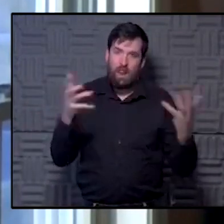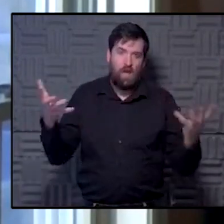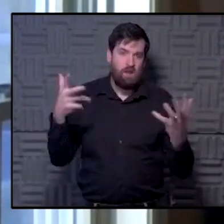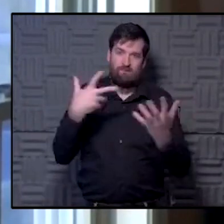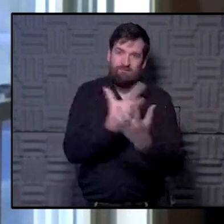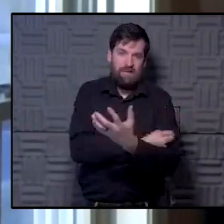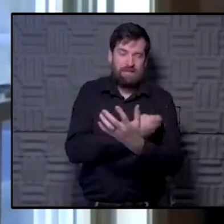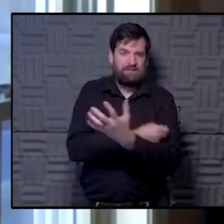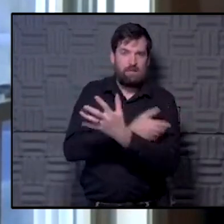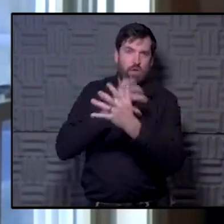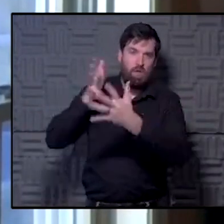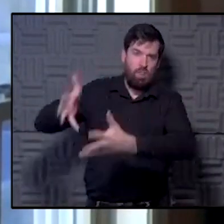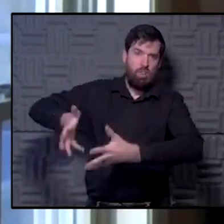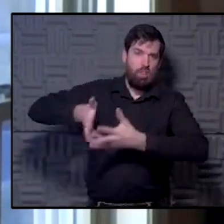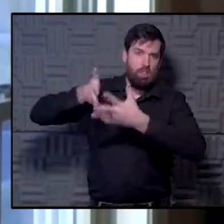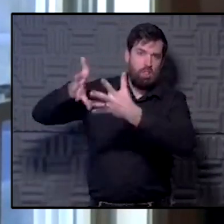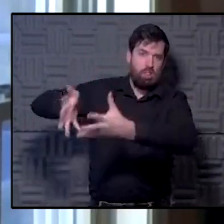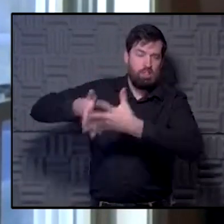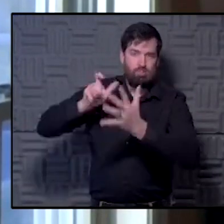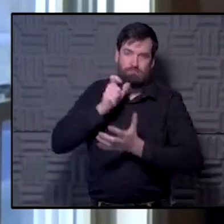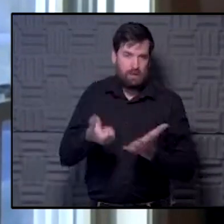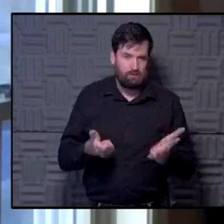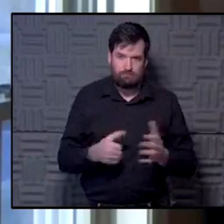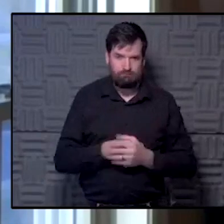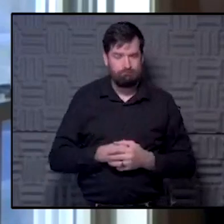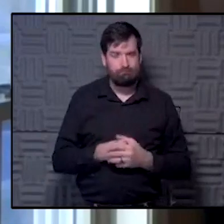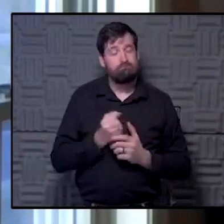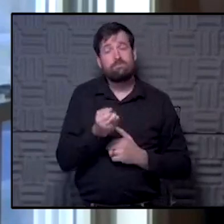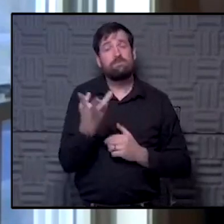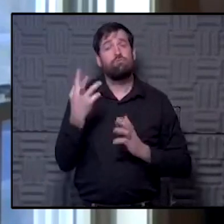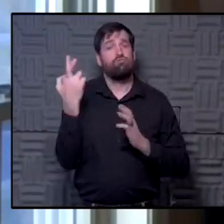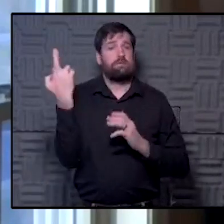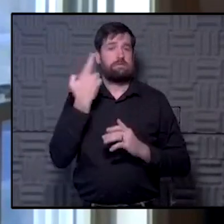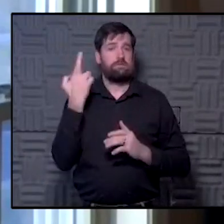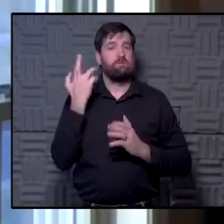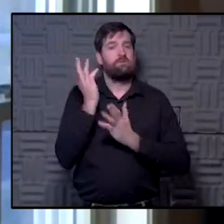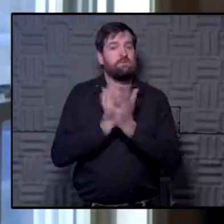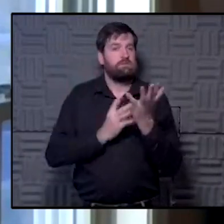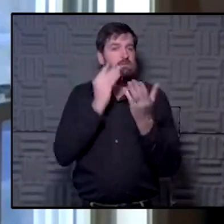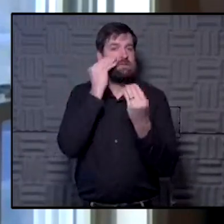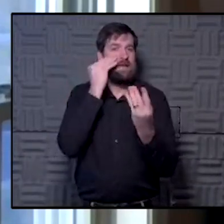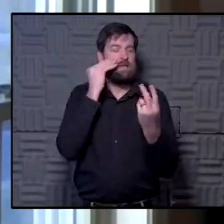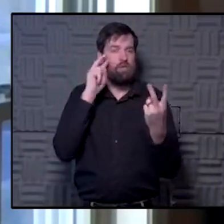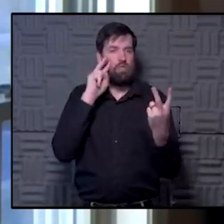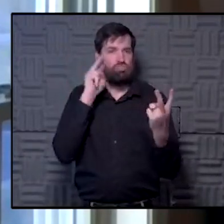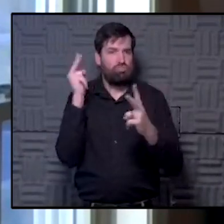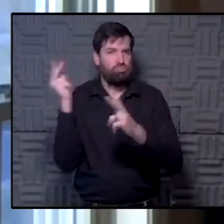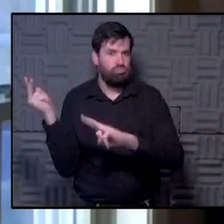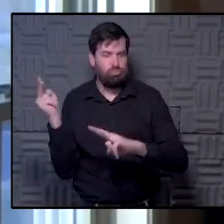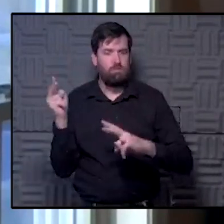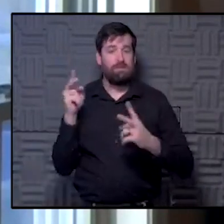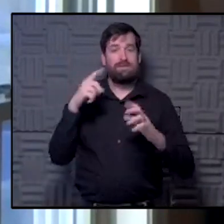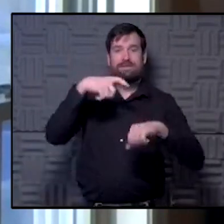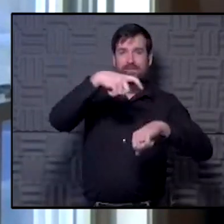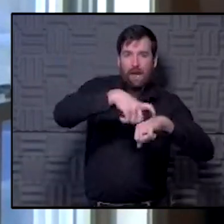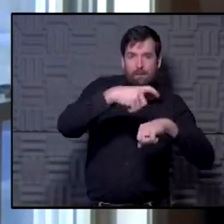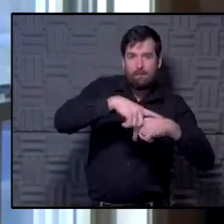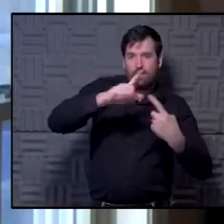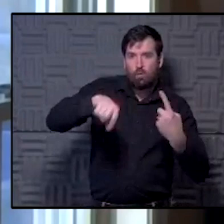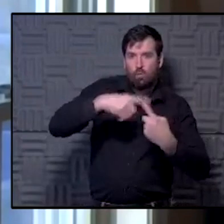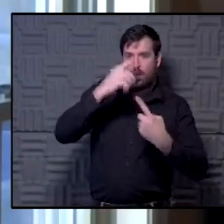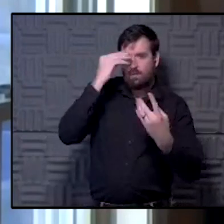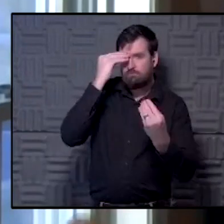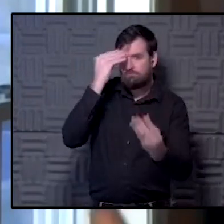shelves. It's a combination of reasons, including some data glitches, including some of the way the timing, the data systems work out,